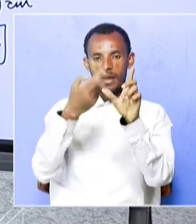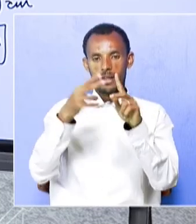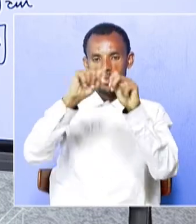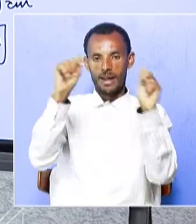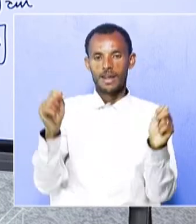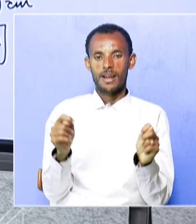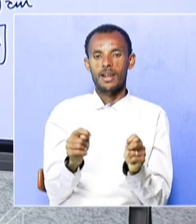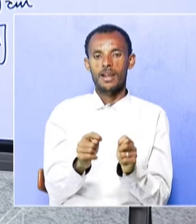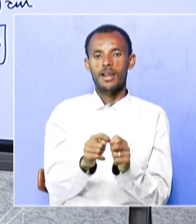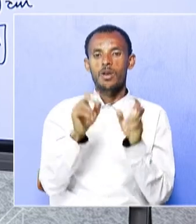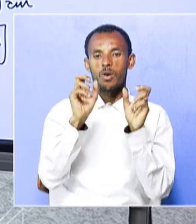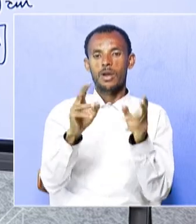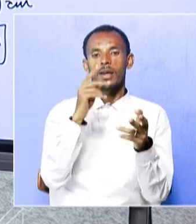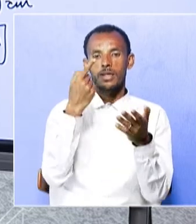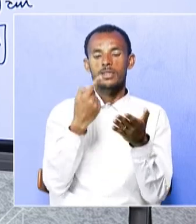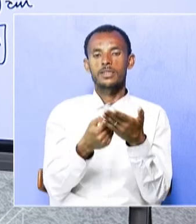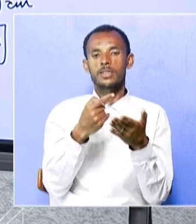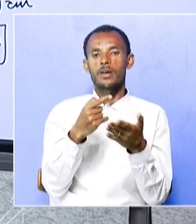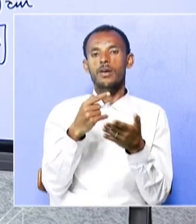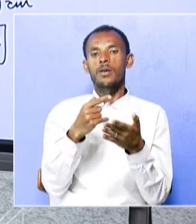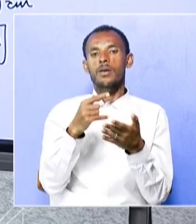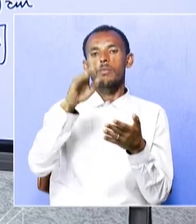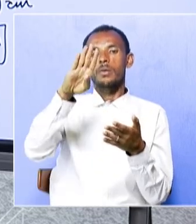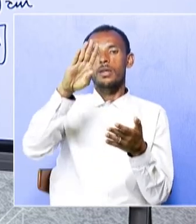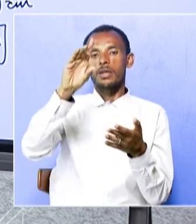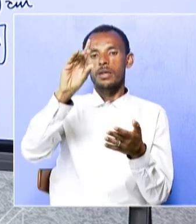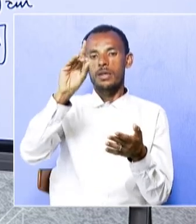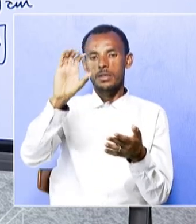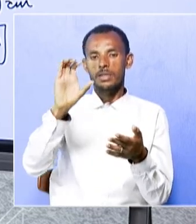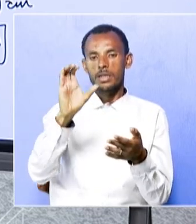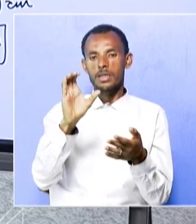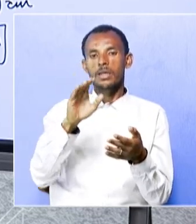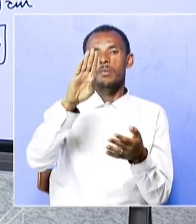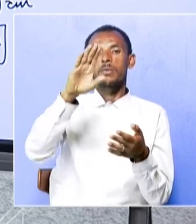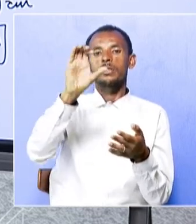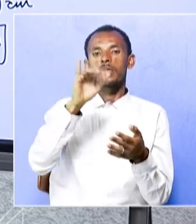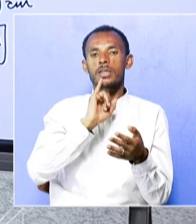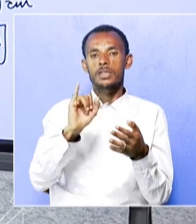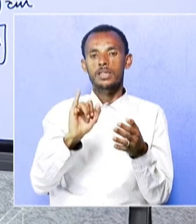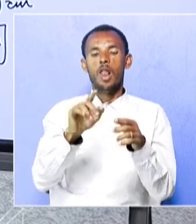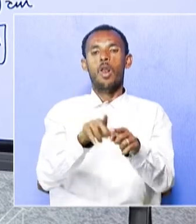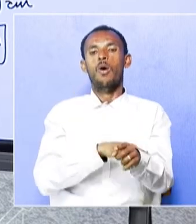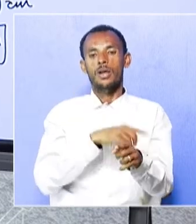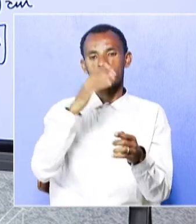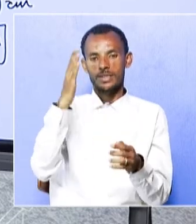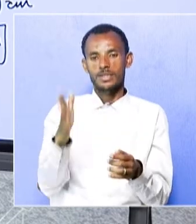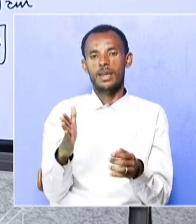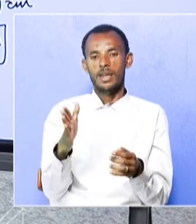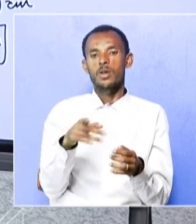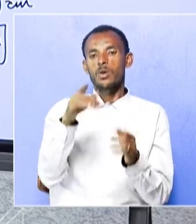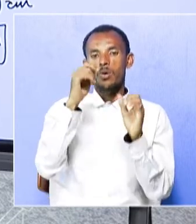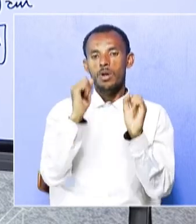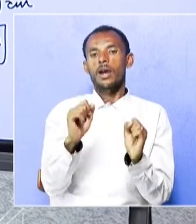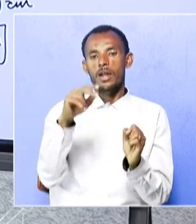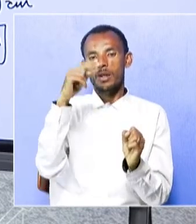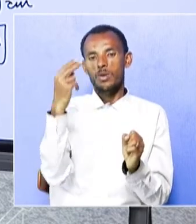triangle, okay, and for triangle BDC, BC is the longest side, okay? So you can